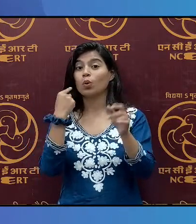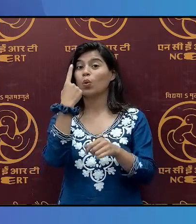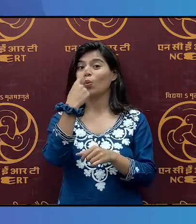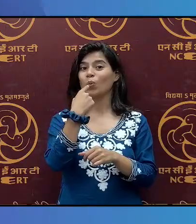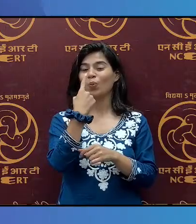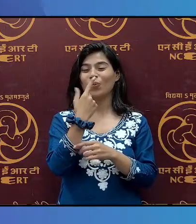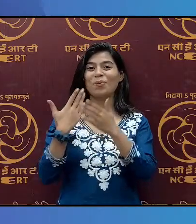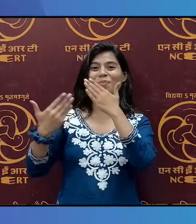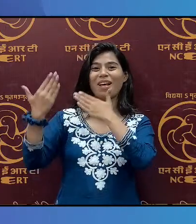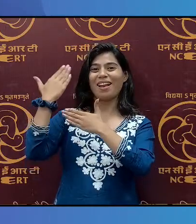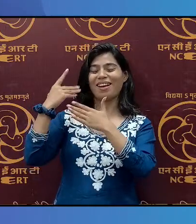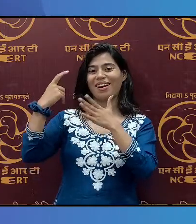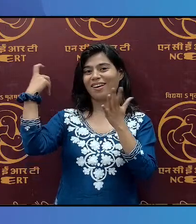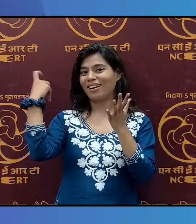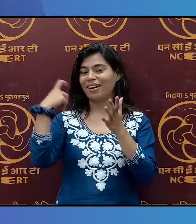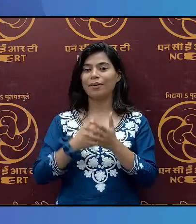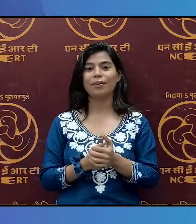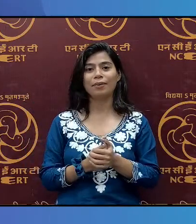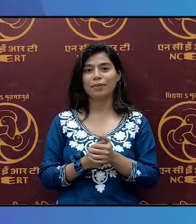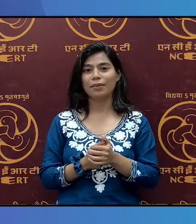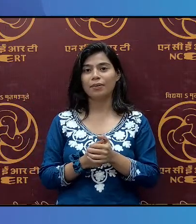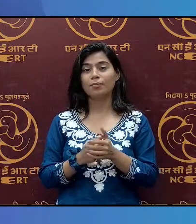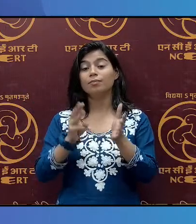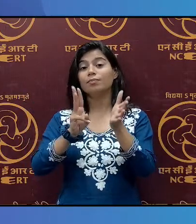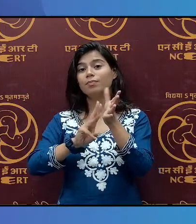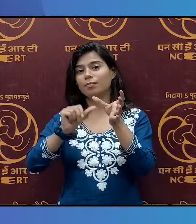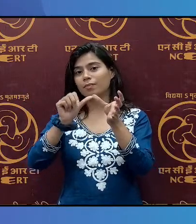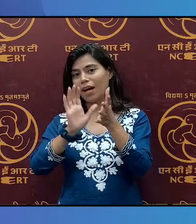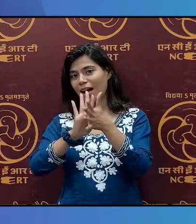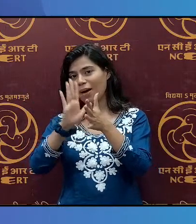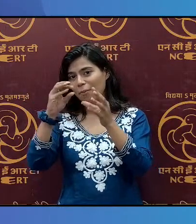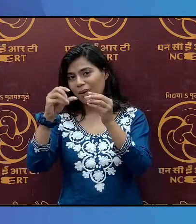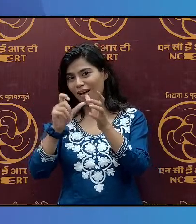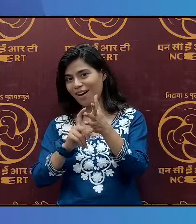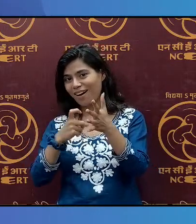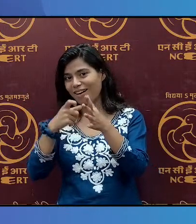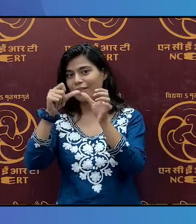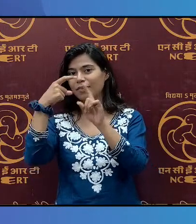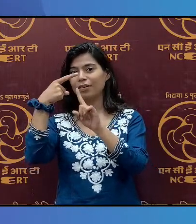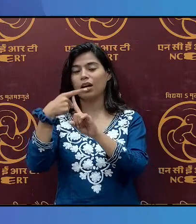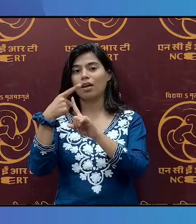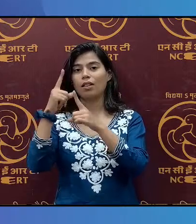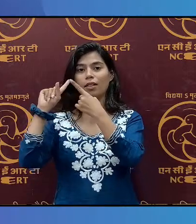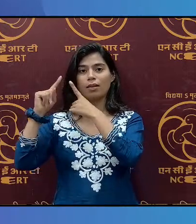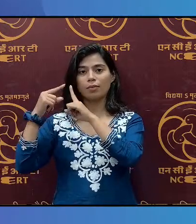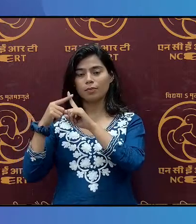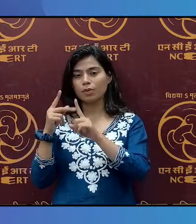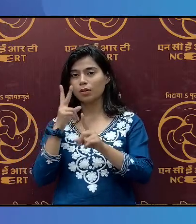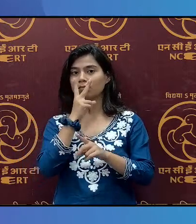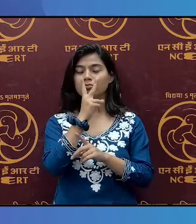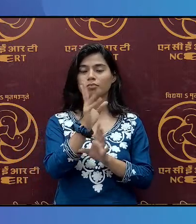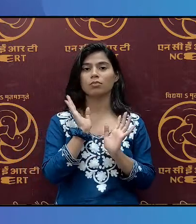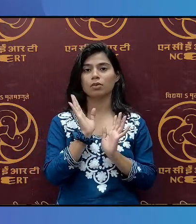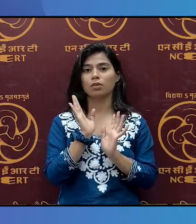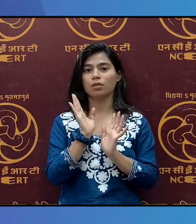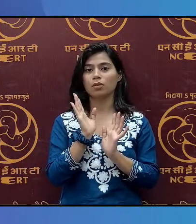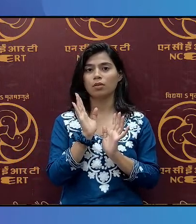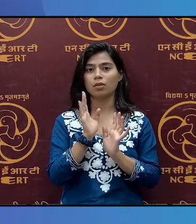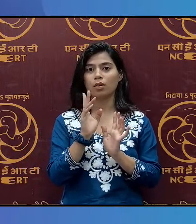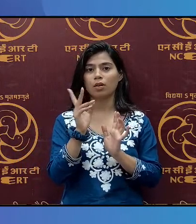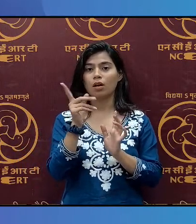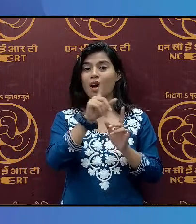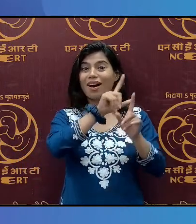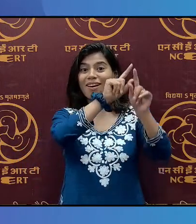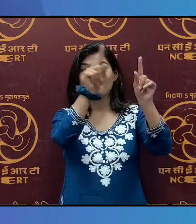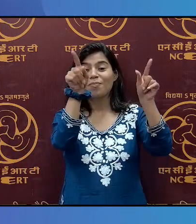the bird, and the Guru asked him, "What do you see?" He says, "I see only the head of the